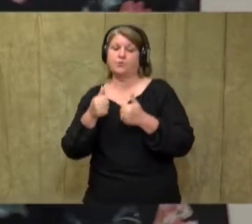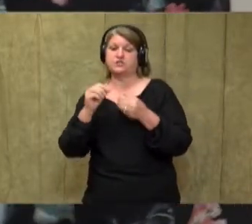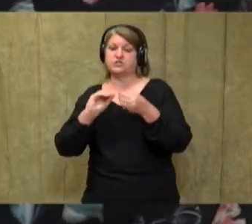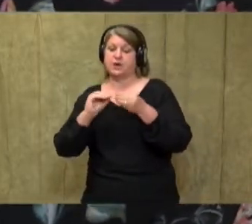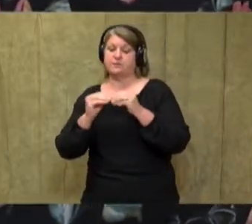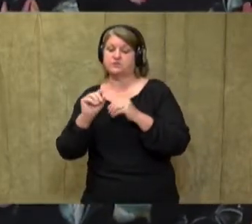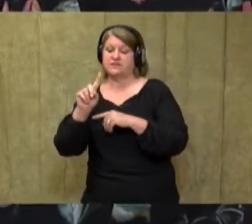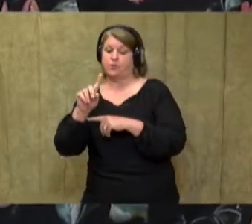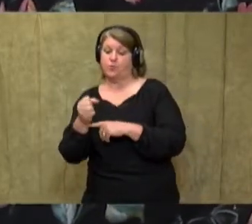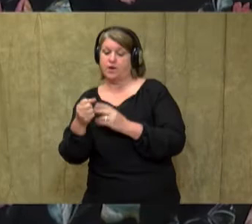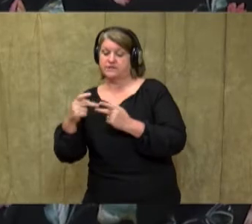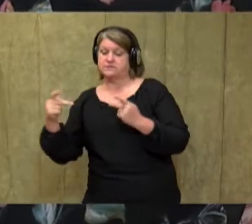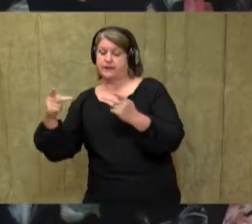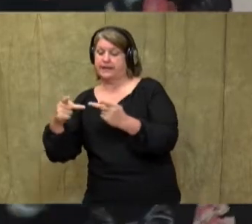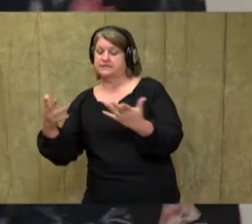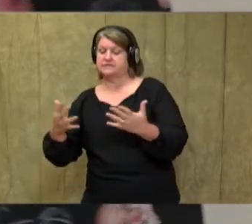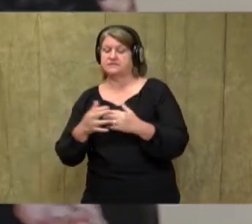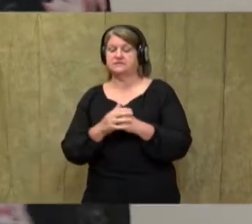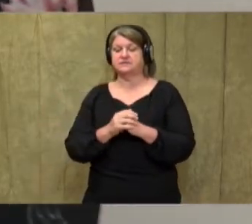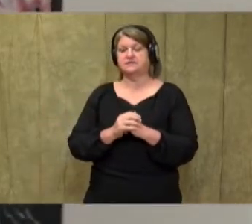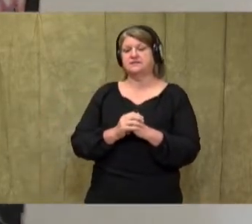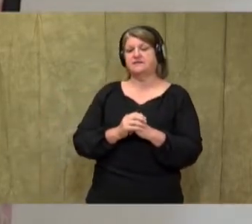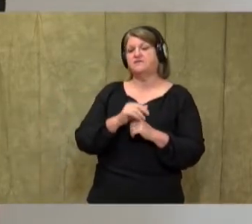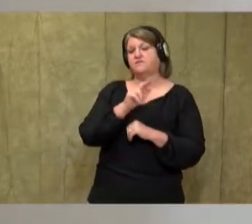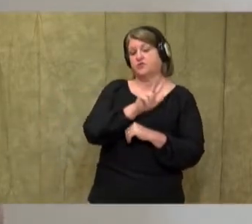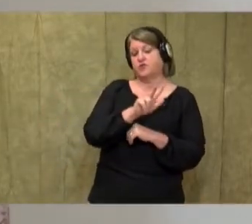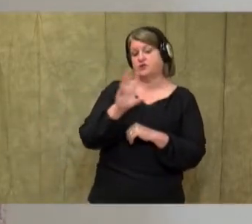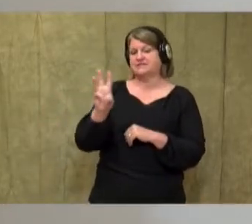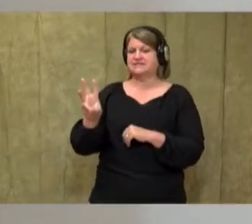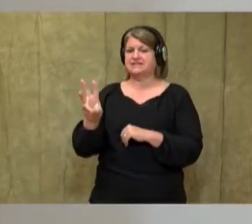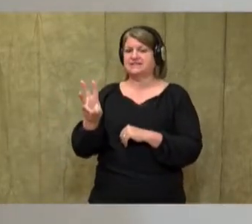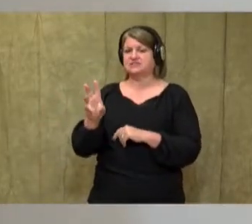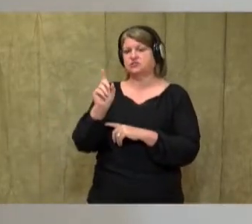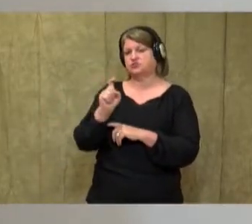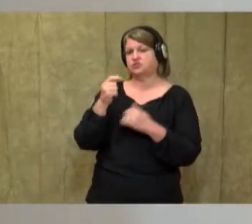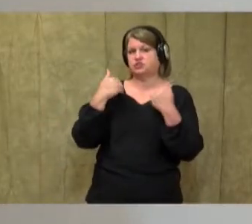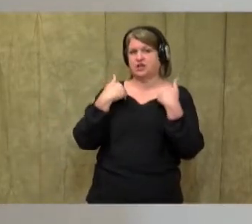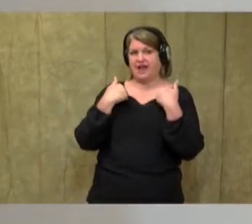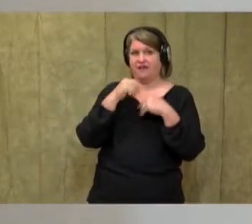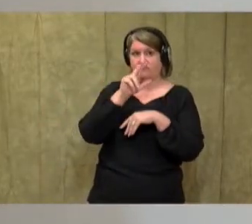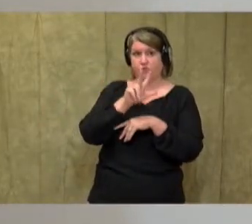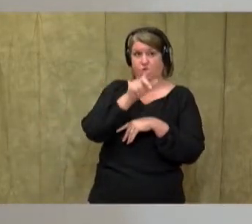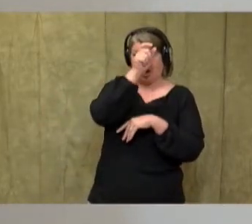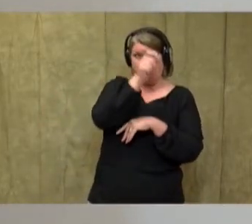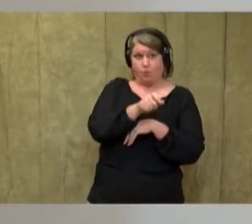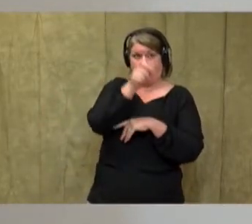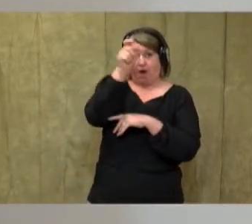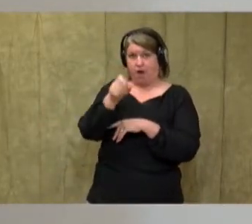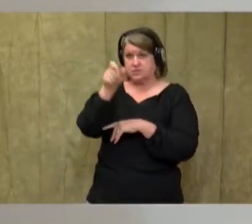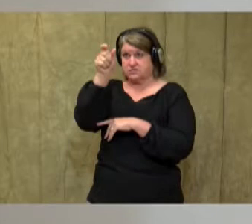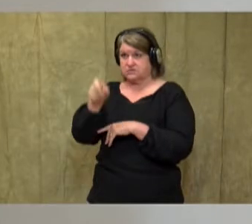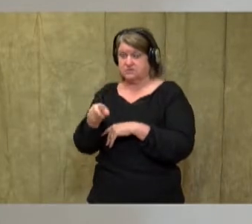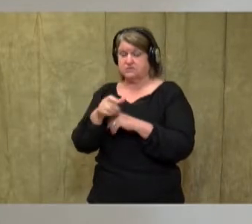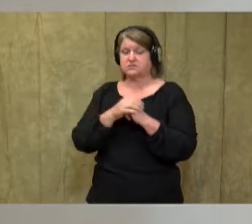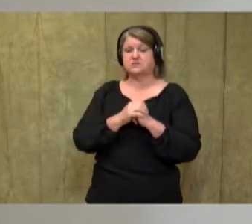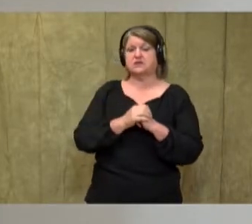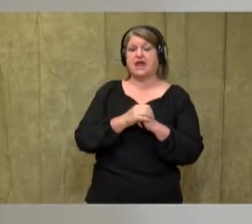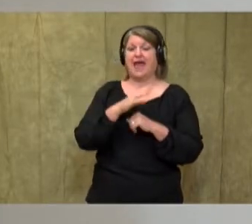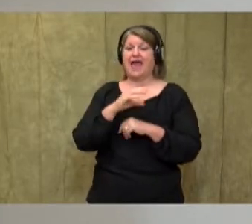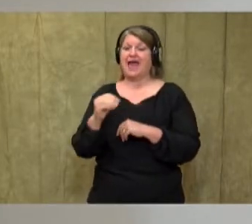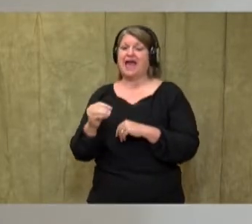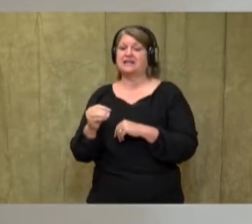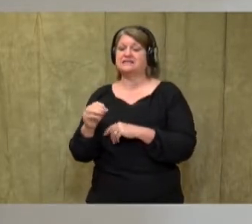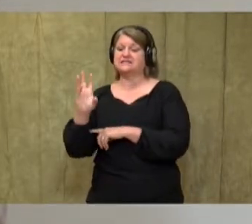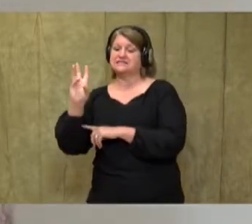ones place. For 36, you should have 3 rods and,